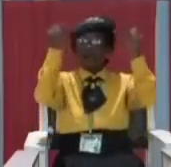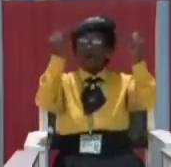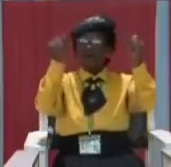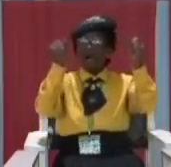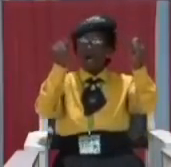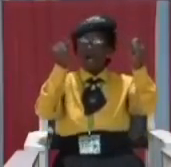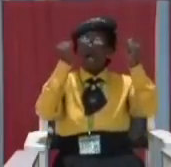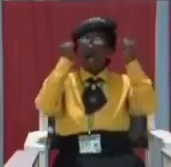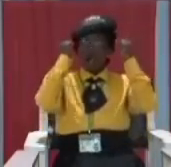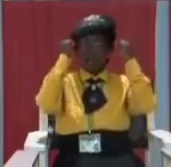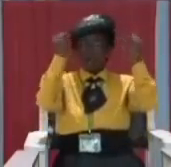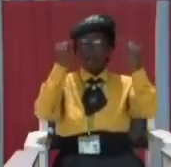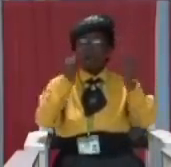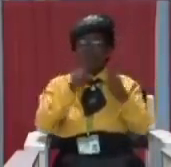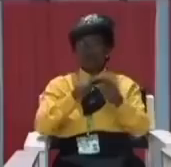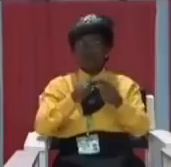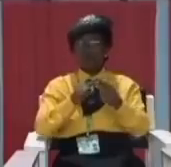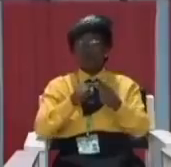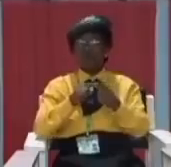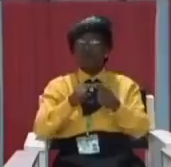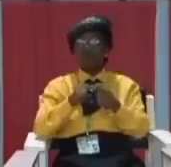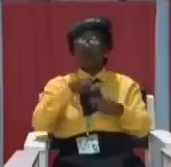Power to go about doing good.